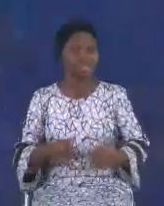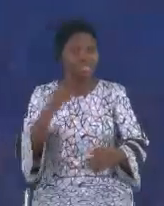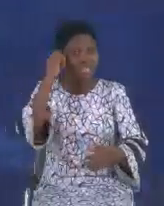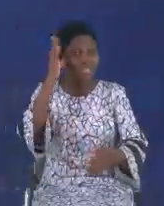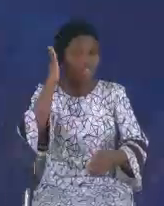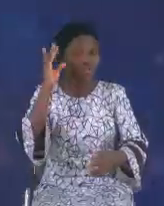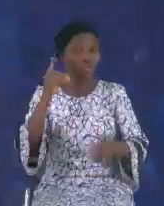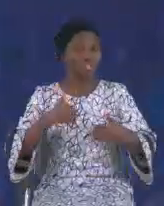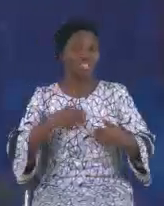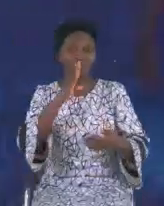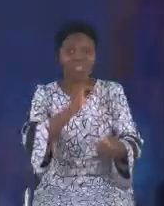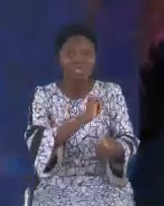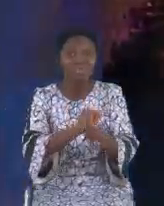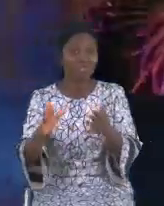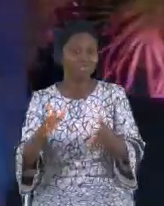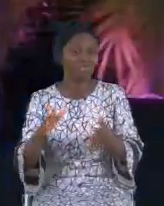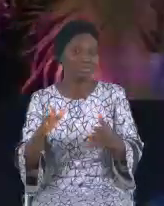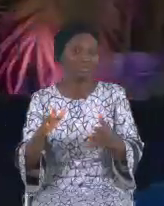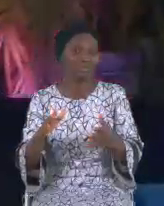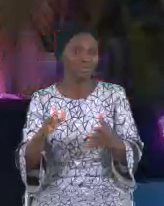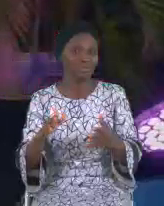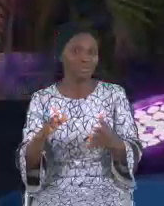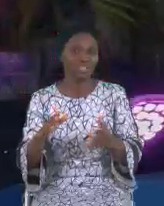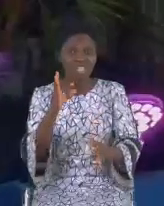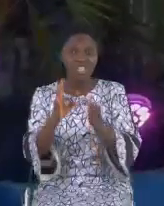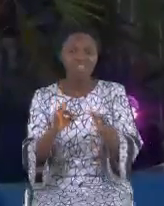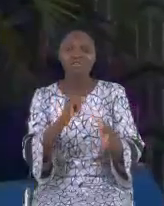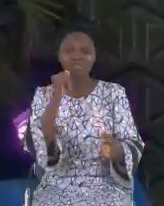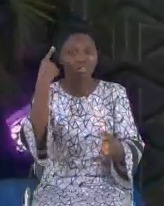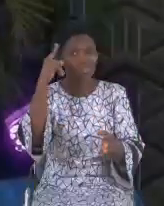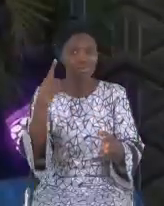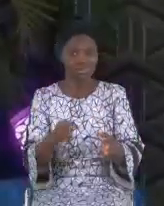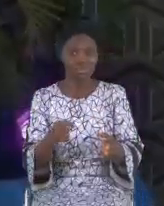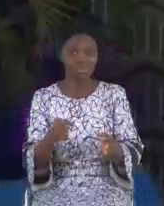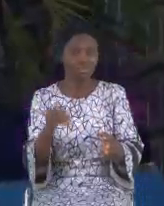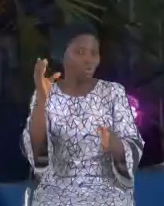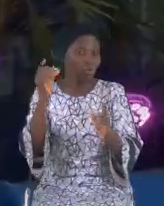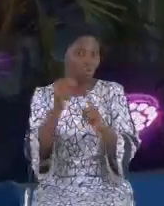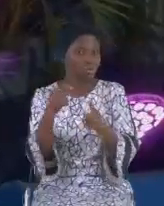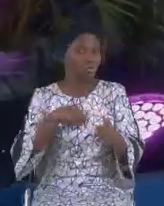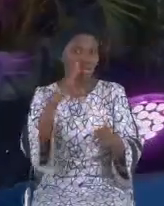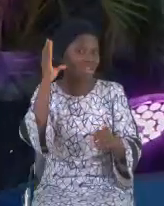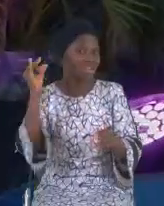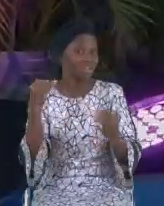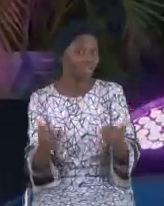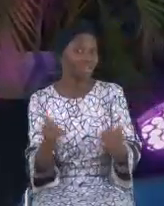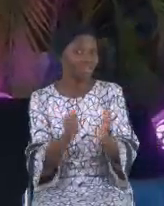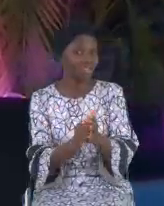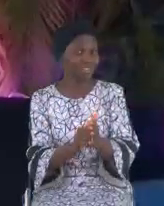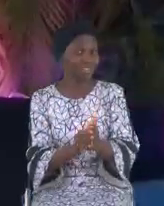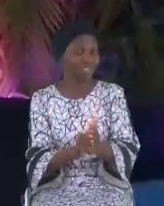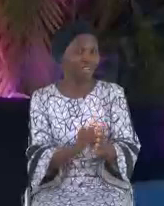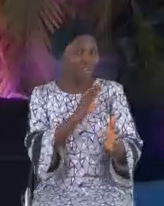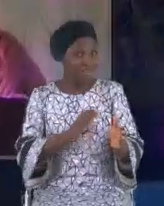Were it not for this that you are hearing now, that Christ, your Savior, is waiting for you, your